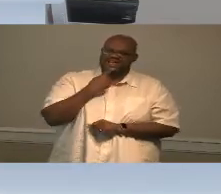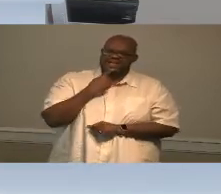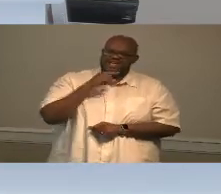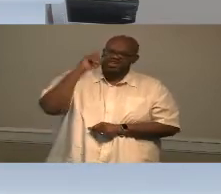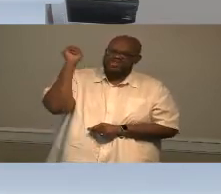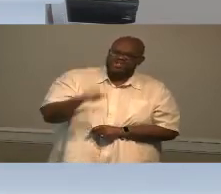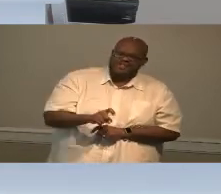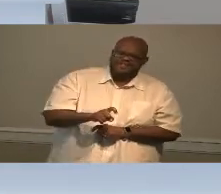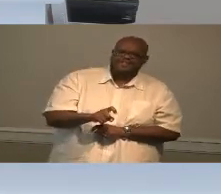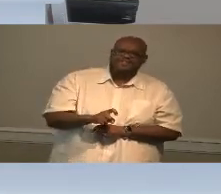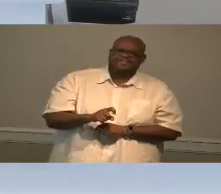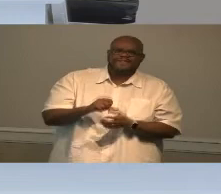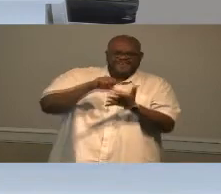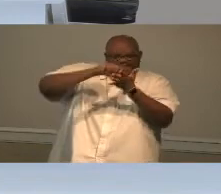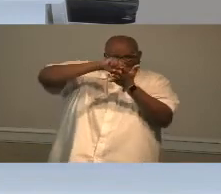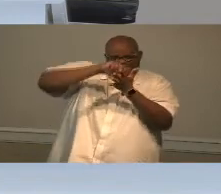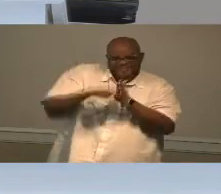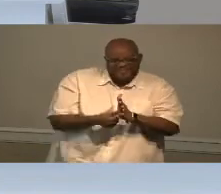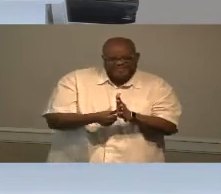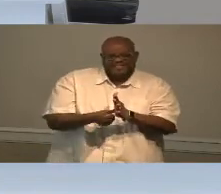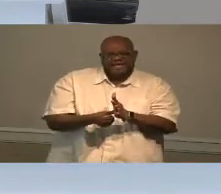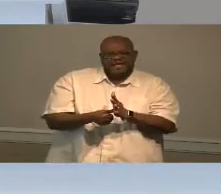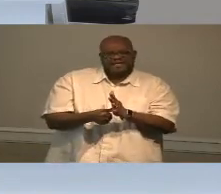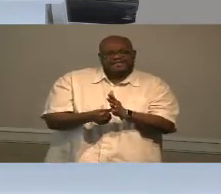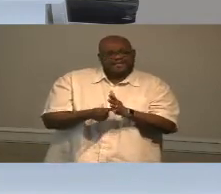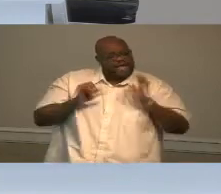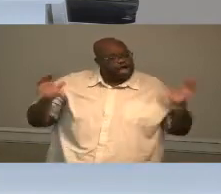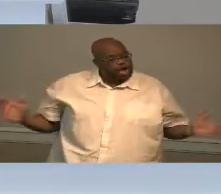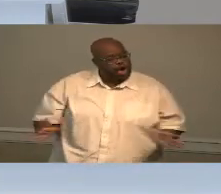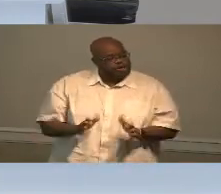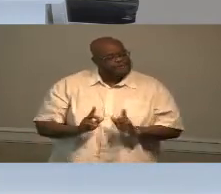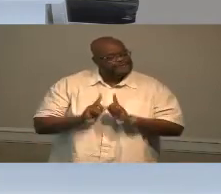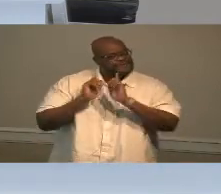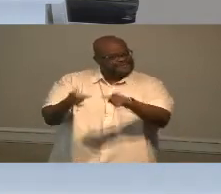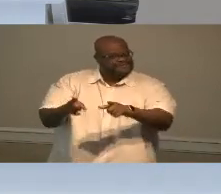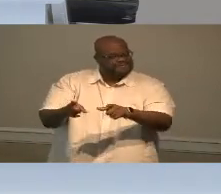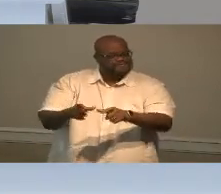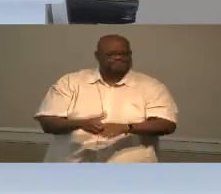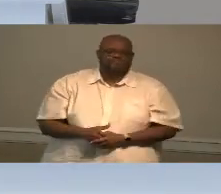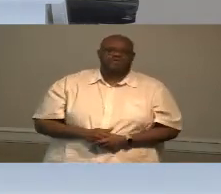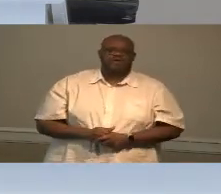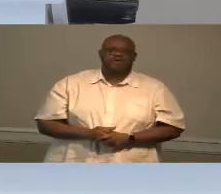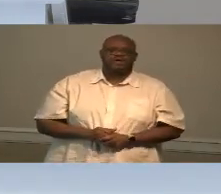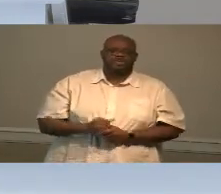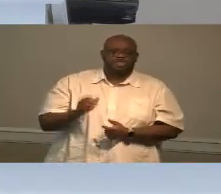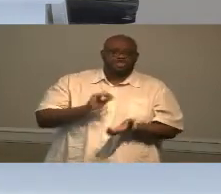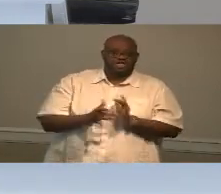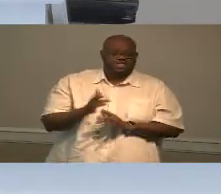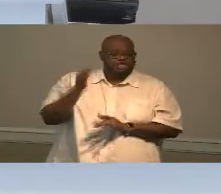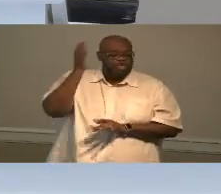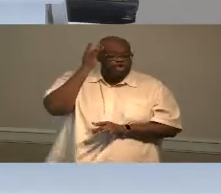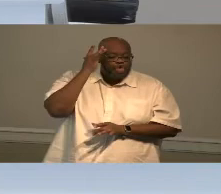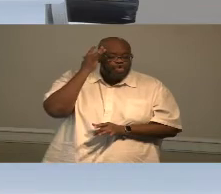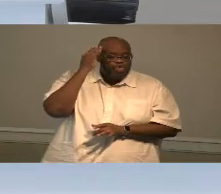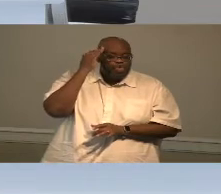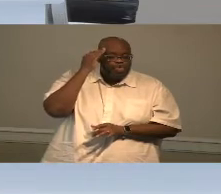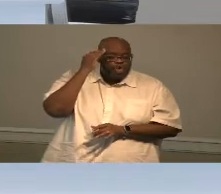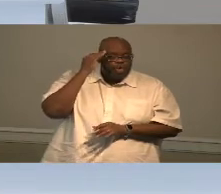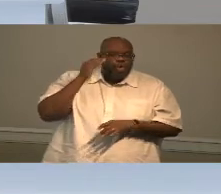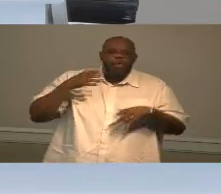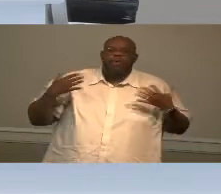He impressed it upon them. He urged them, go to the other side. For Jesus knew what would await them.